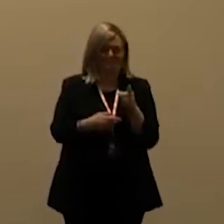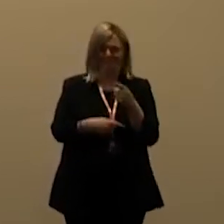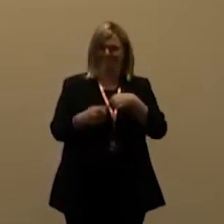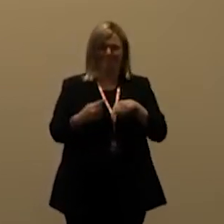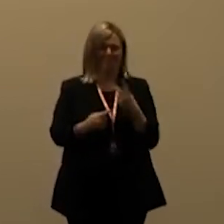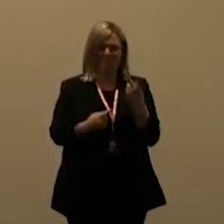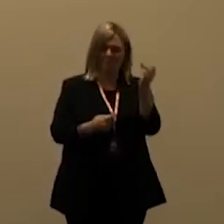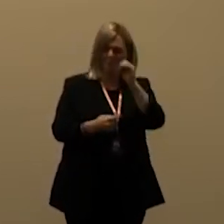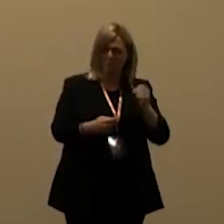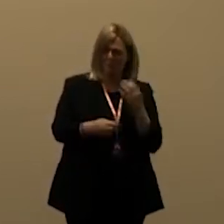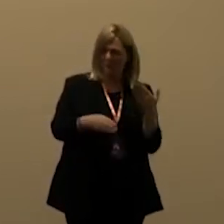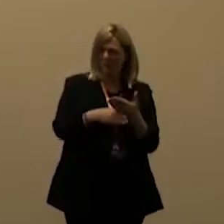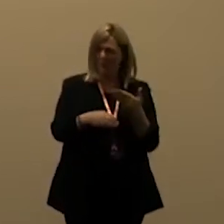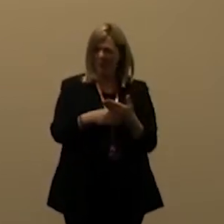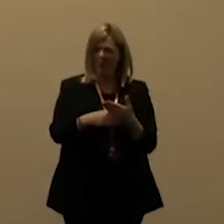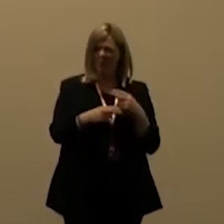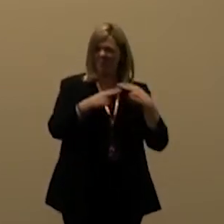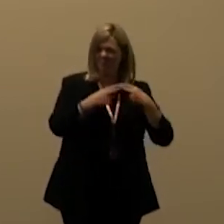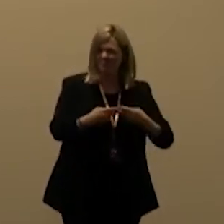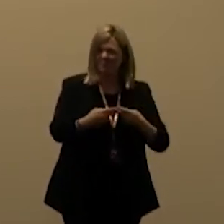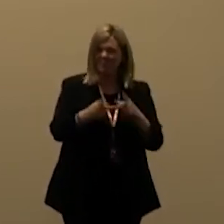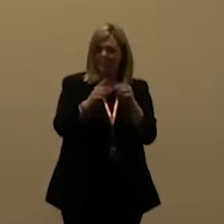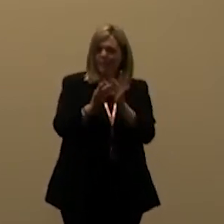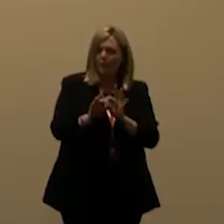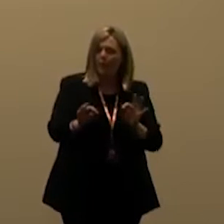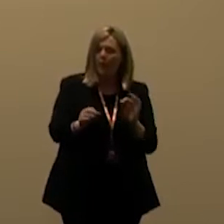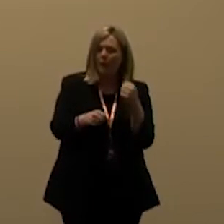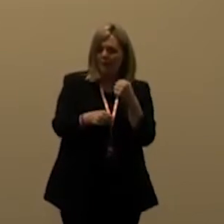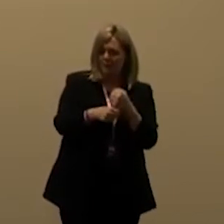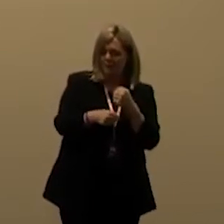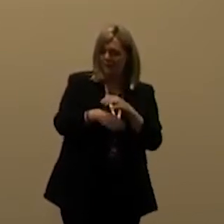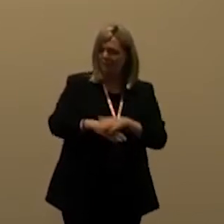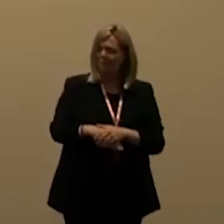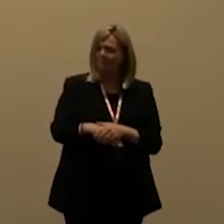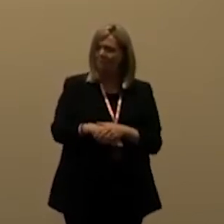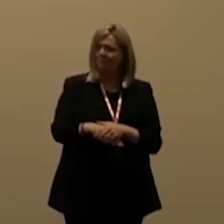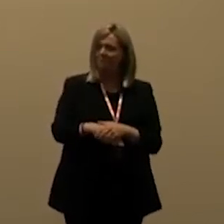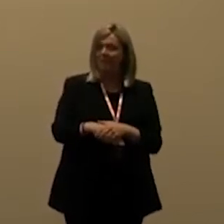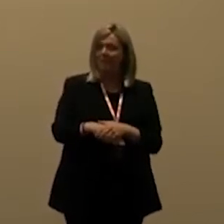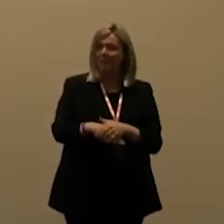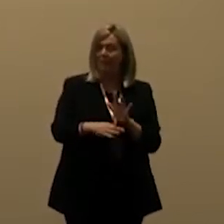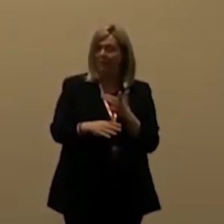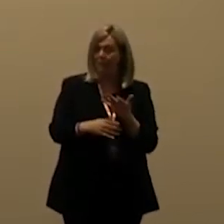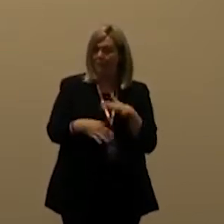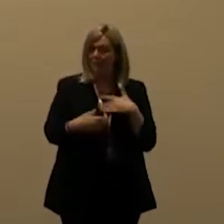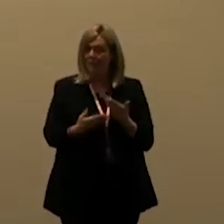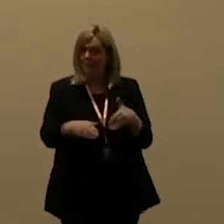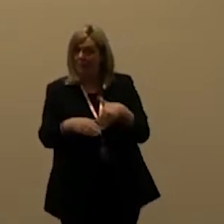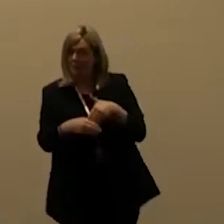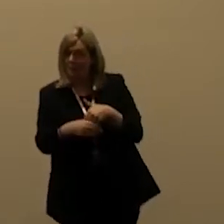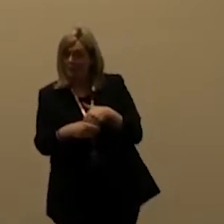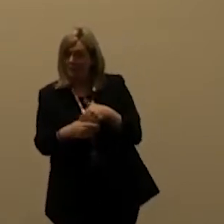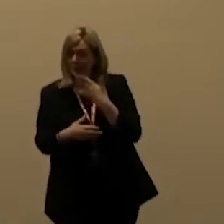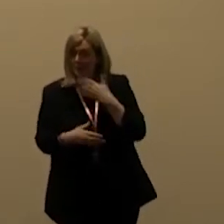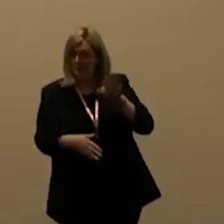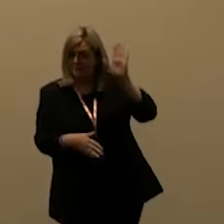only 2% in the workforce. They're the silent generation. And if anyone from the silent generation is in this room, please